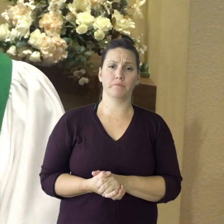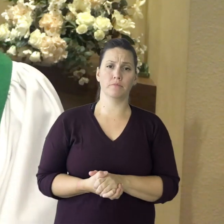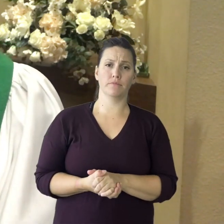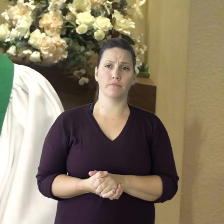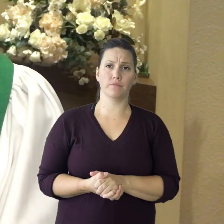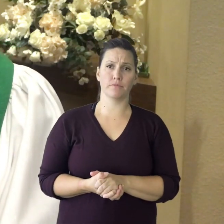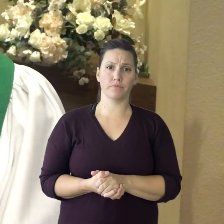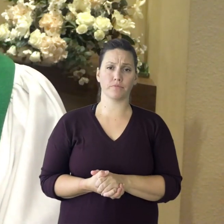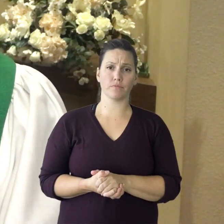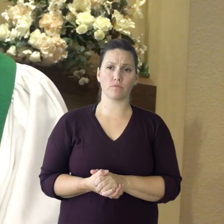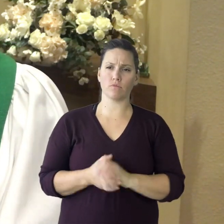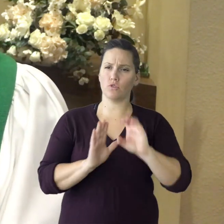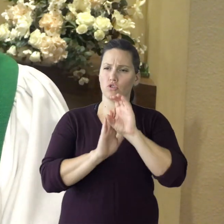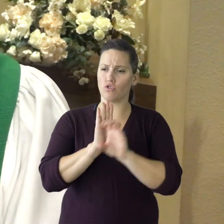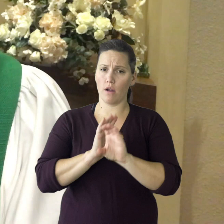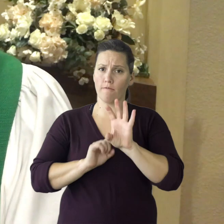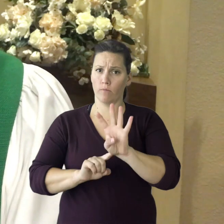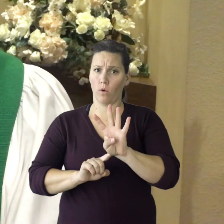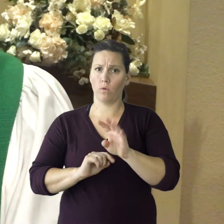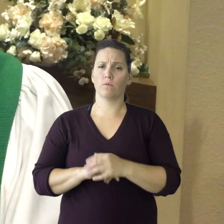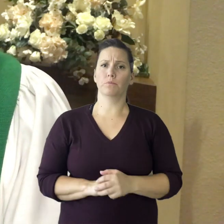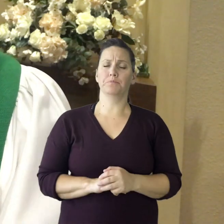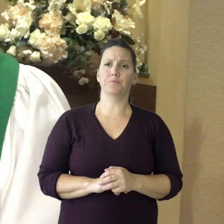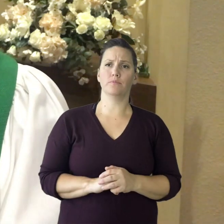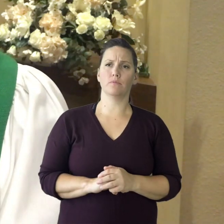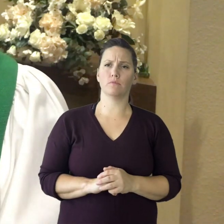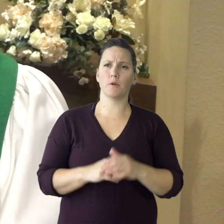two examples from 1 John Chapter 4.